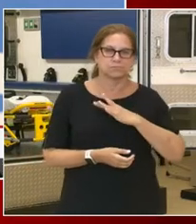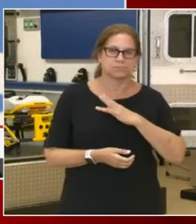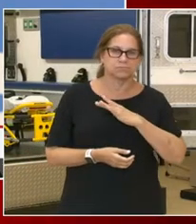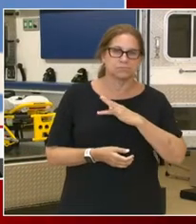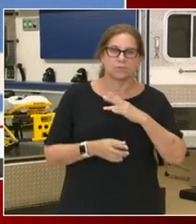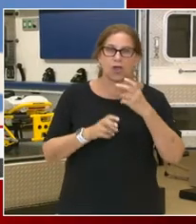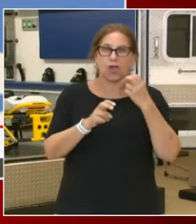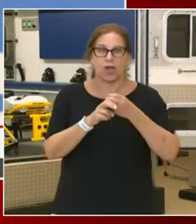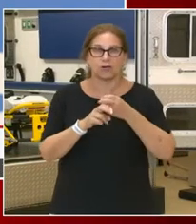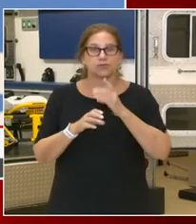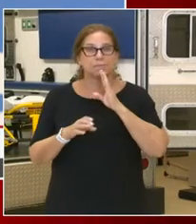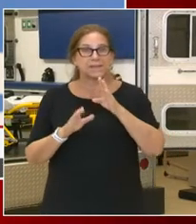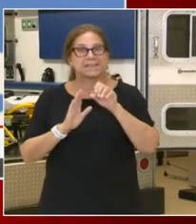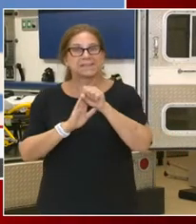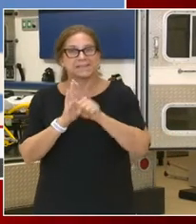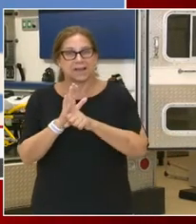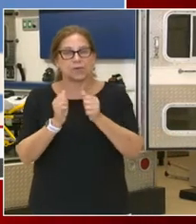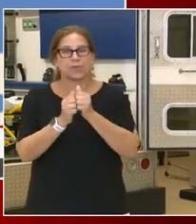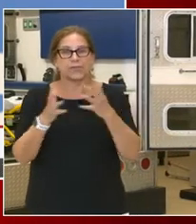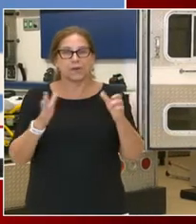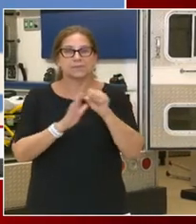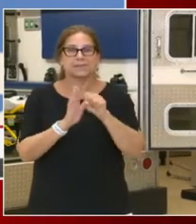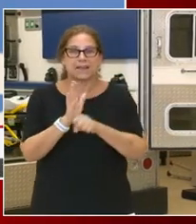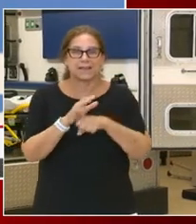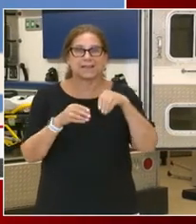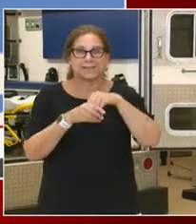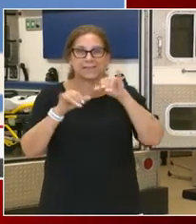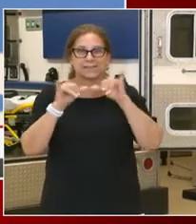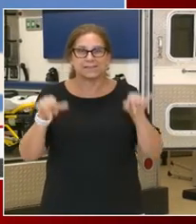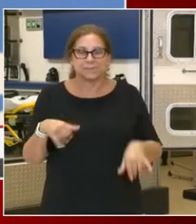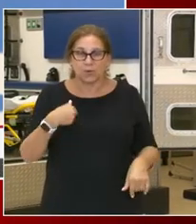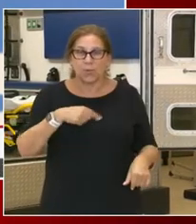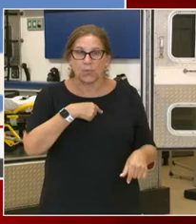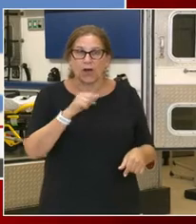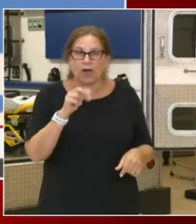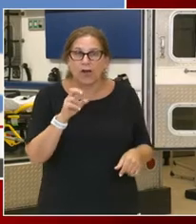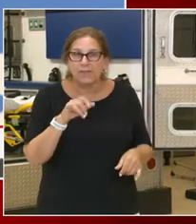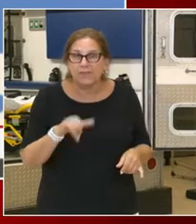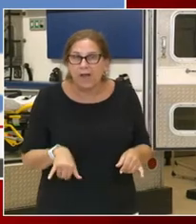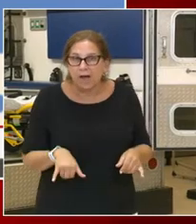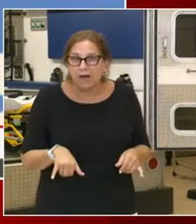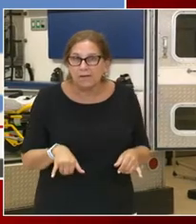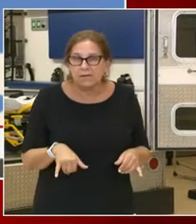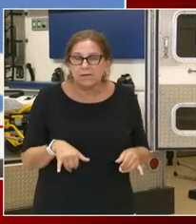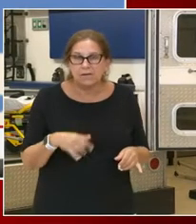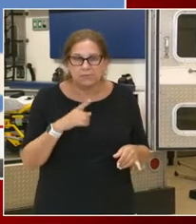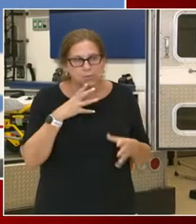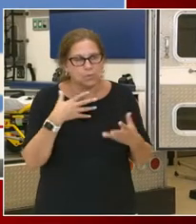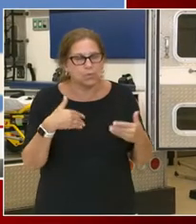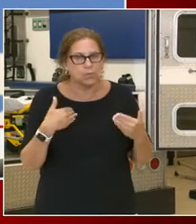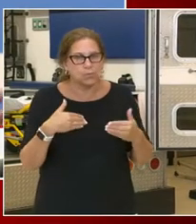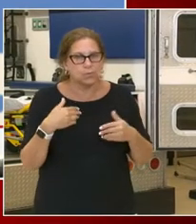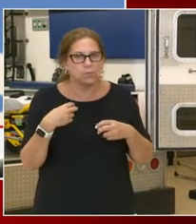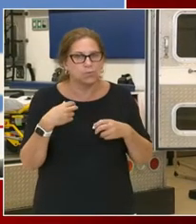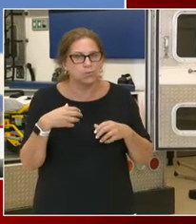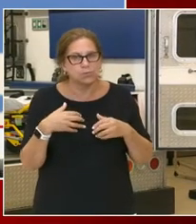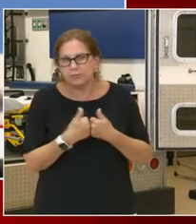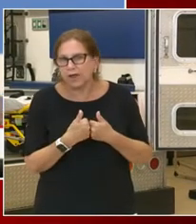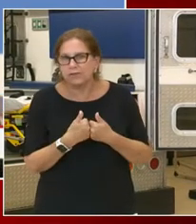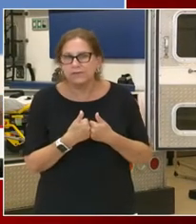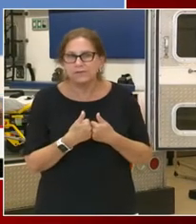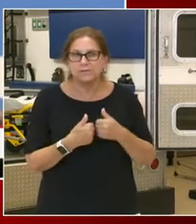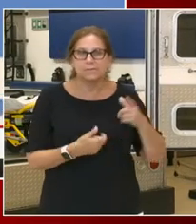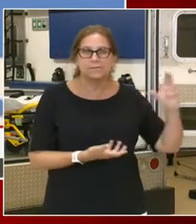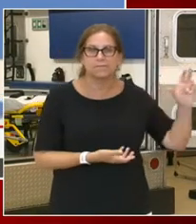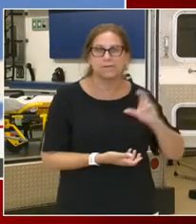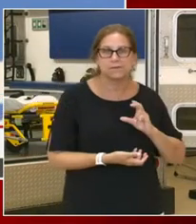of higher education, and we are that. But I think I should also mention that the mayor and the deputy mayor